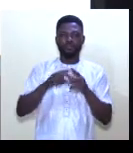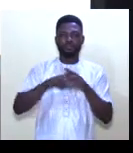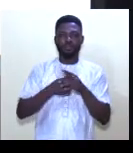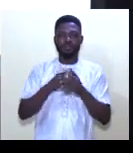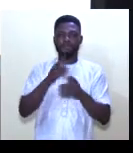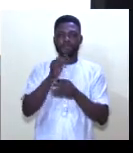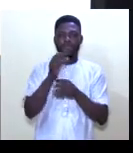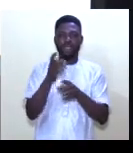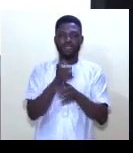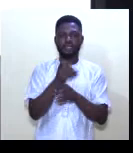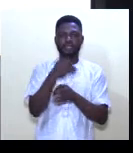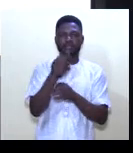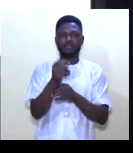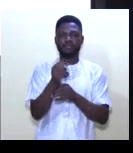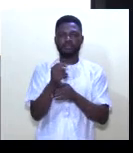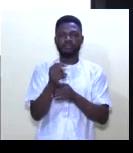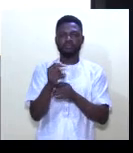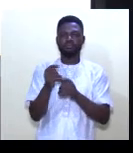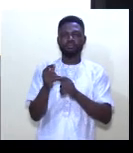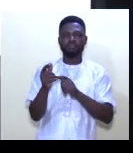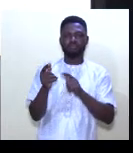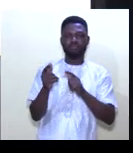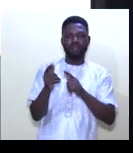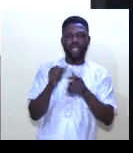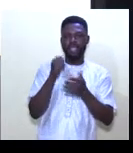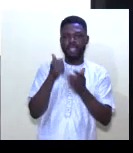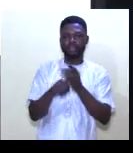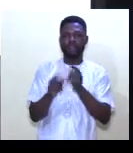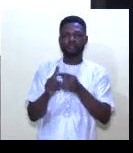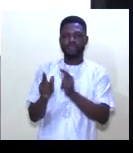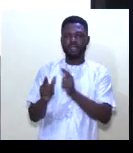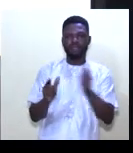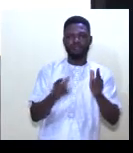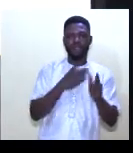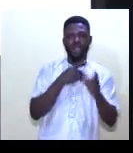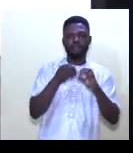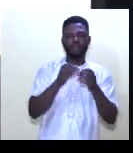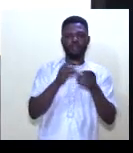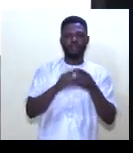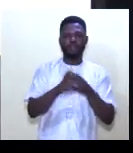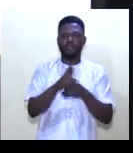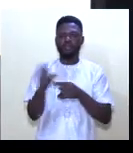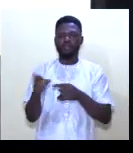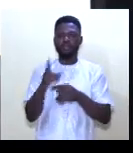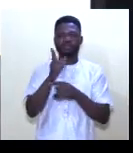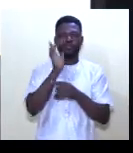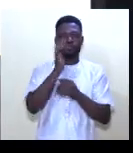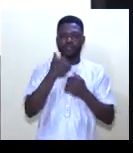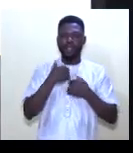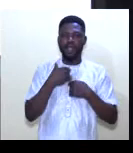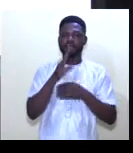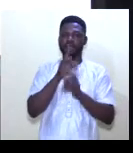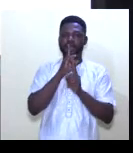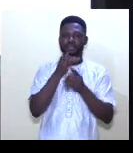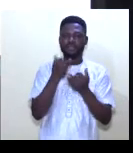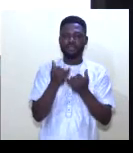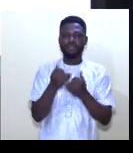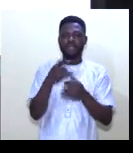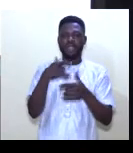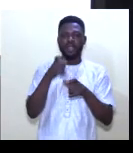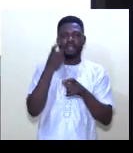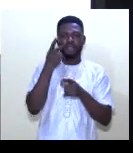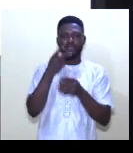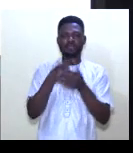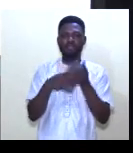You should begin by taking the letters to the left and the numbers to the right, and you should be having your answer right about now.